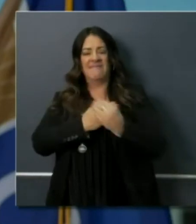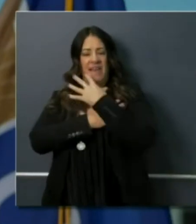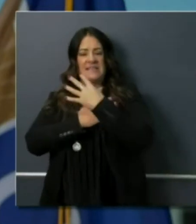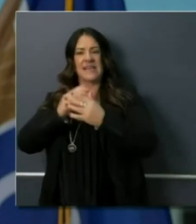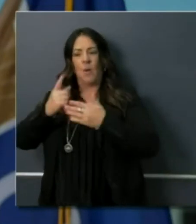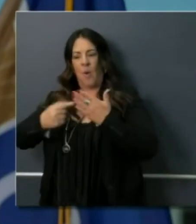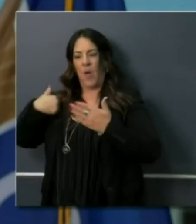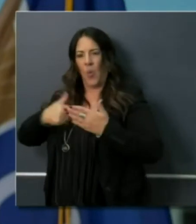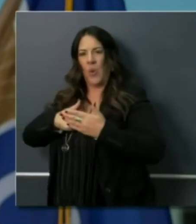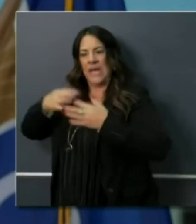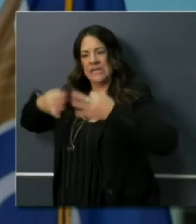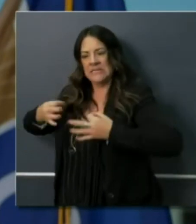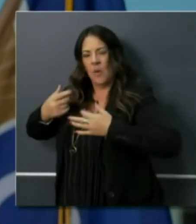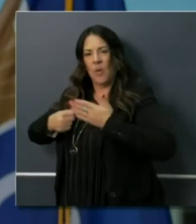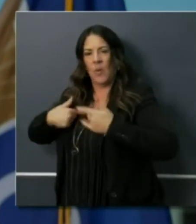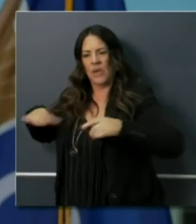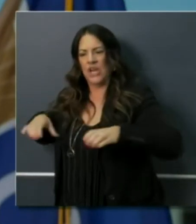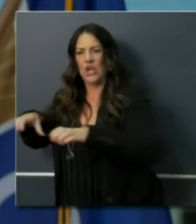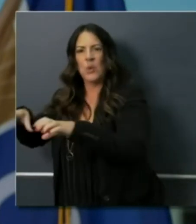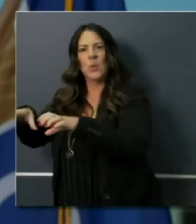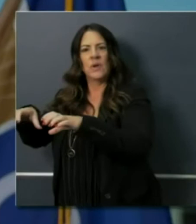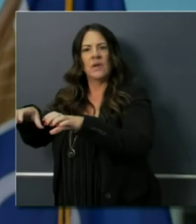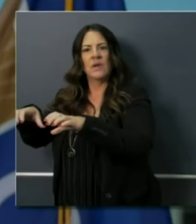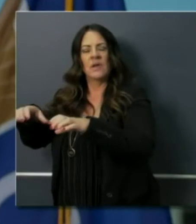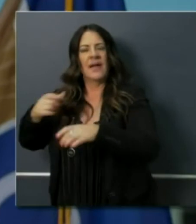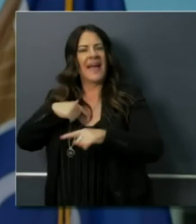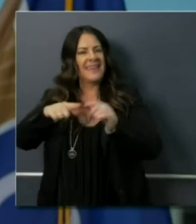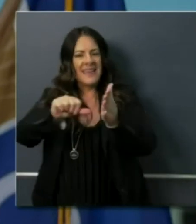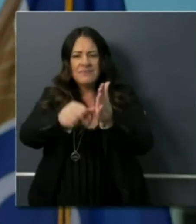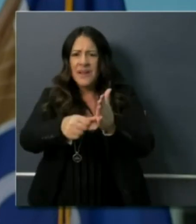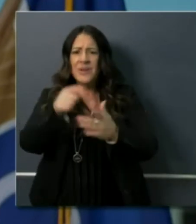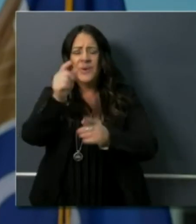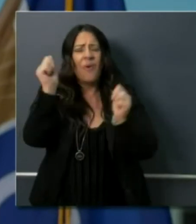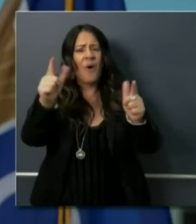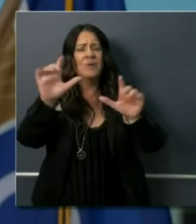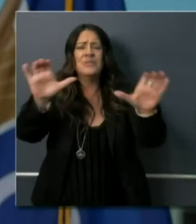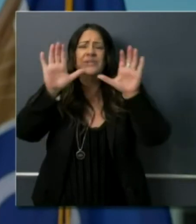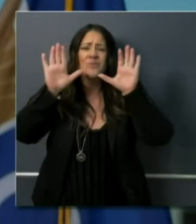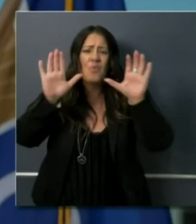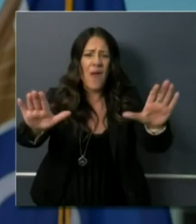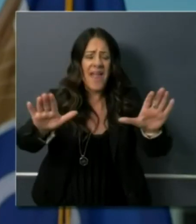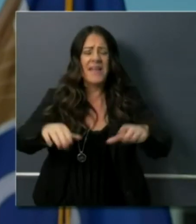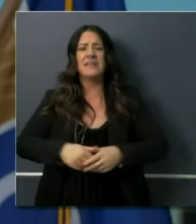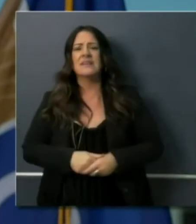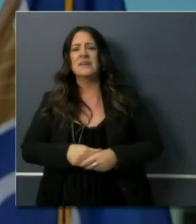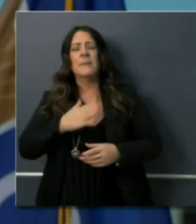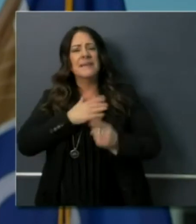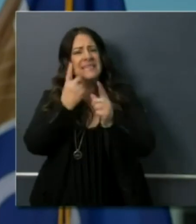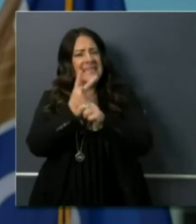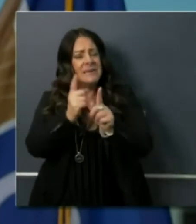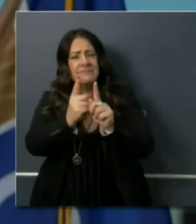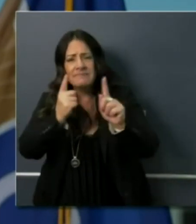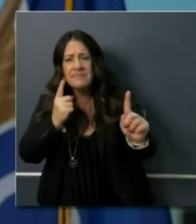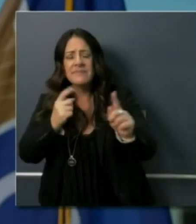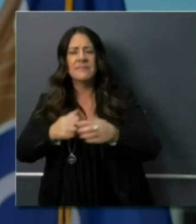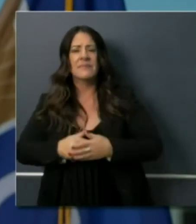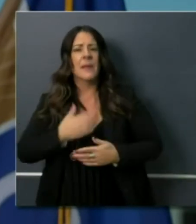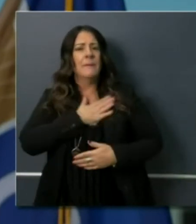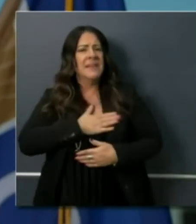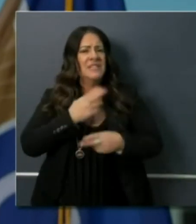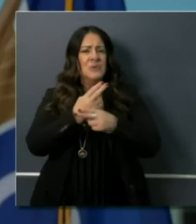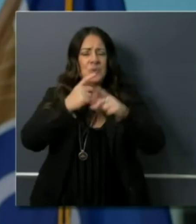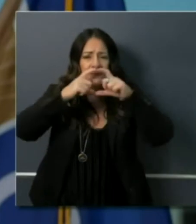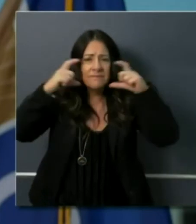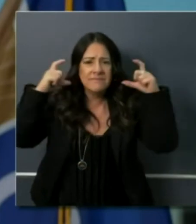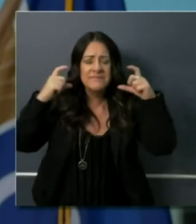cannot impress upon you more to continue to do the incredible work that you've done. Practice physical distancing, wear appropriate face